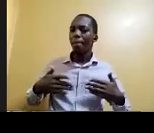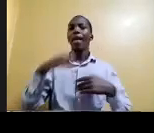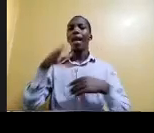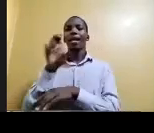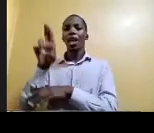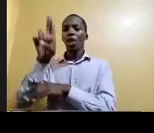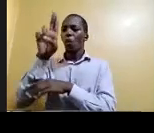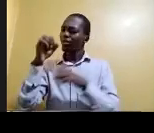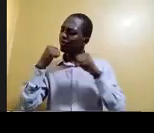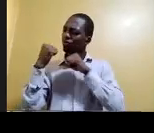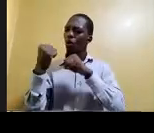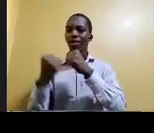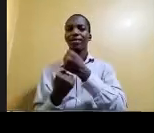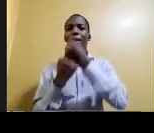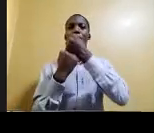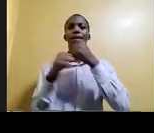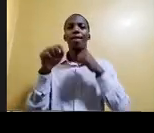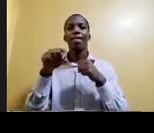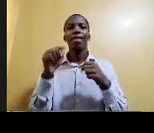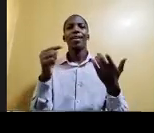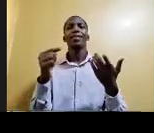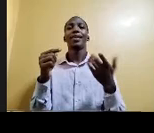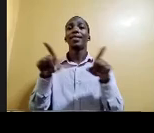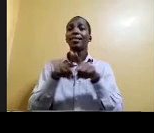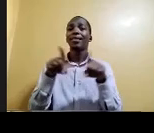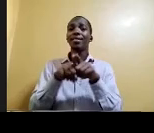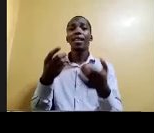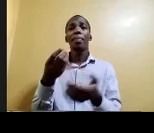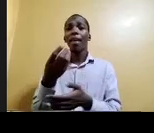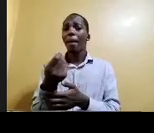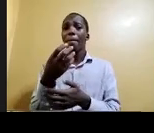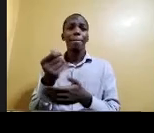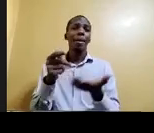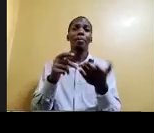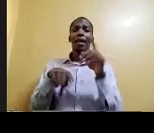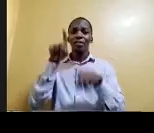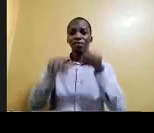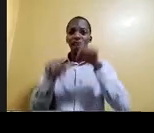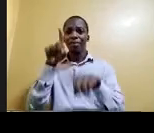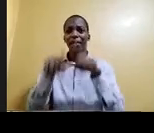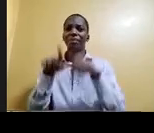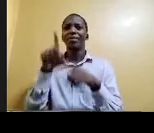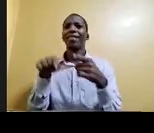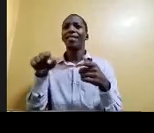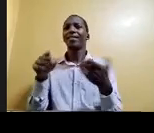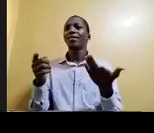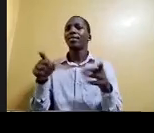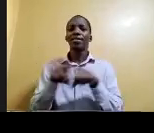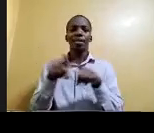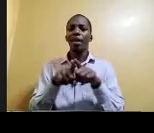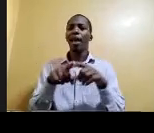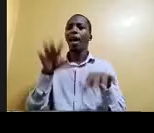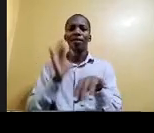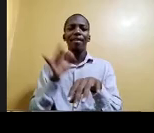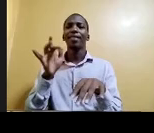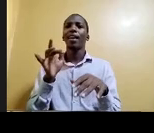this. And also price volatility is one of the issues affecting especially commodity exporters that we have to tackle. The